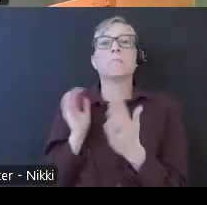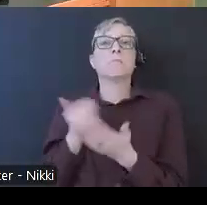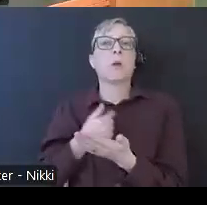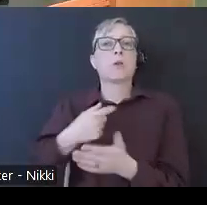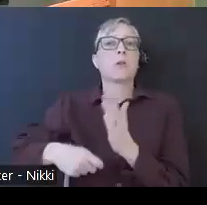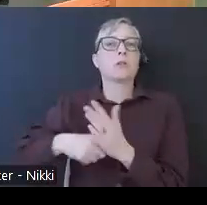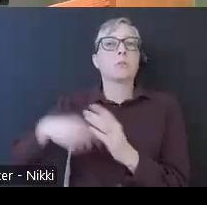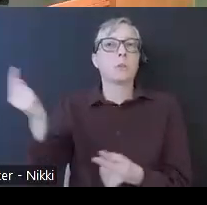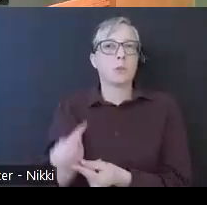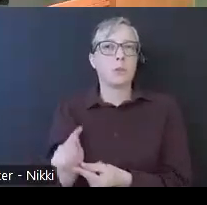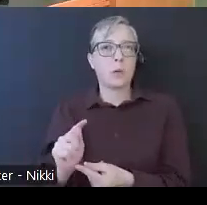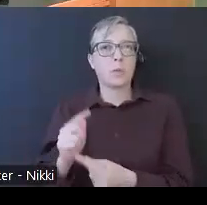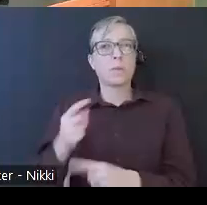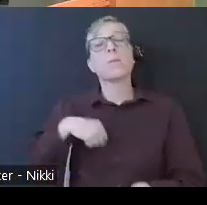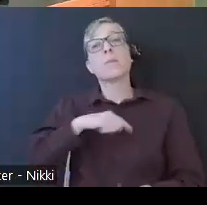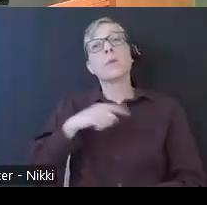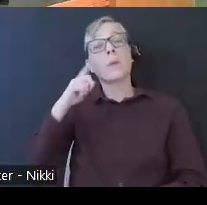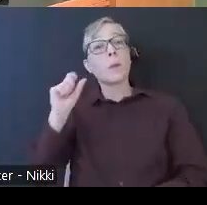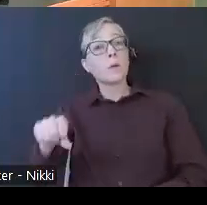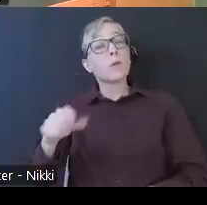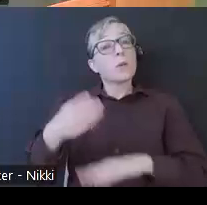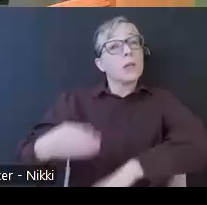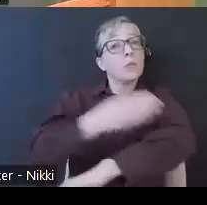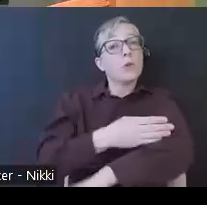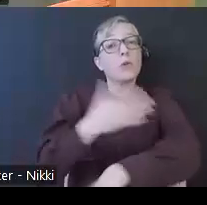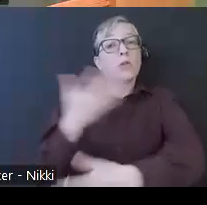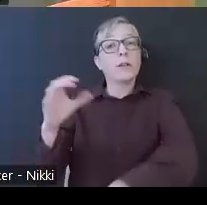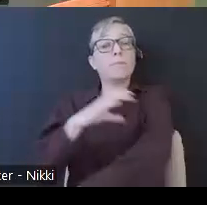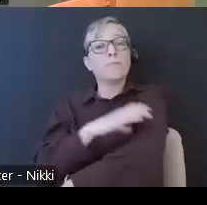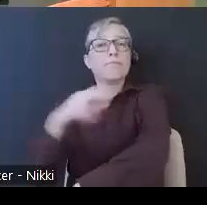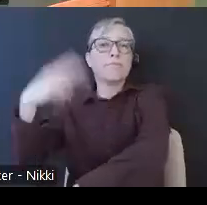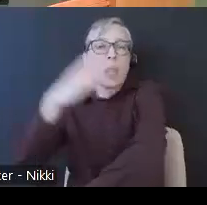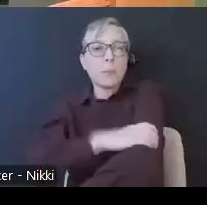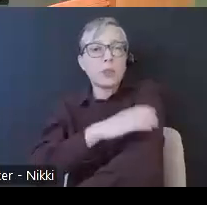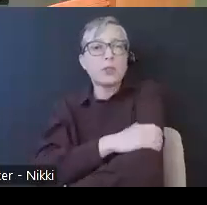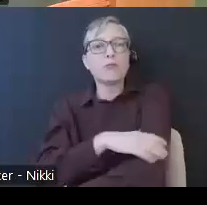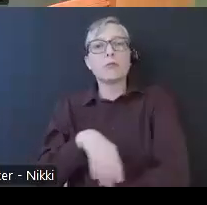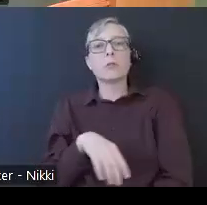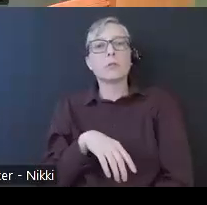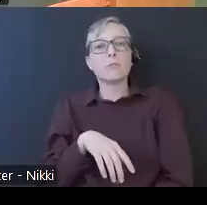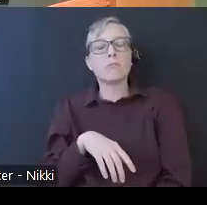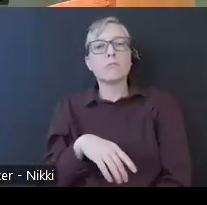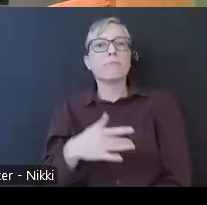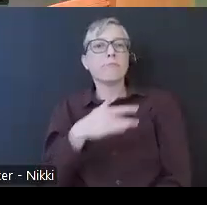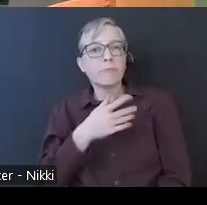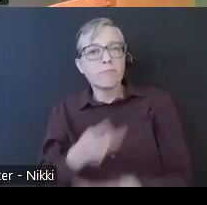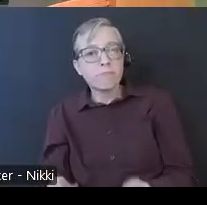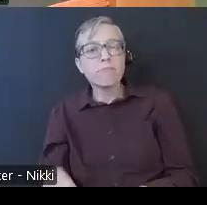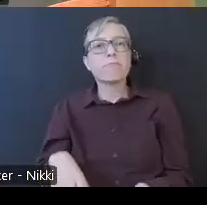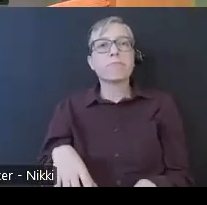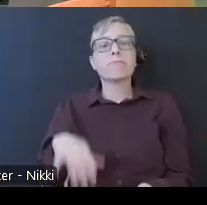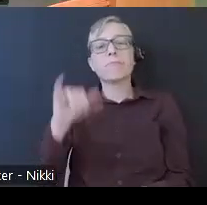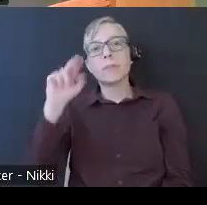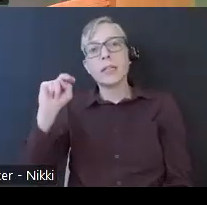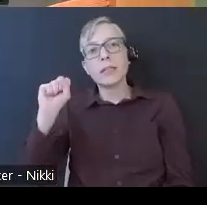controlled hypertension, people with heart failure, insomnia, chronic pain, et cetera. This is the insurance distribution